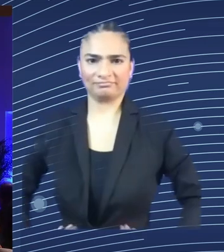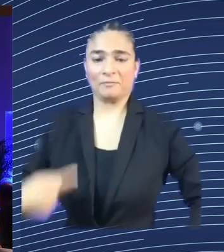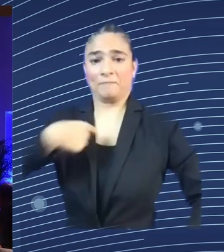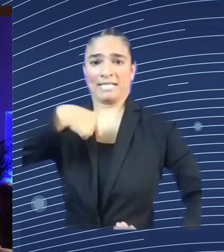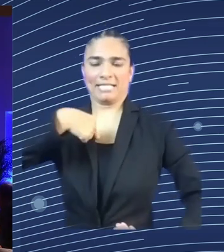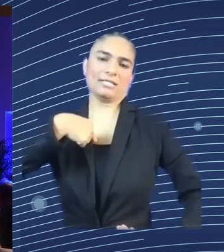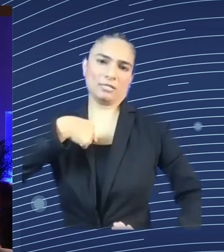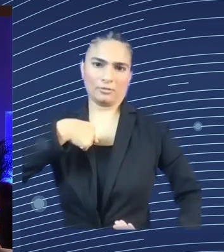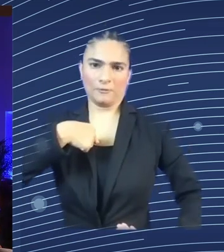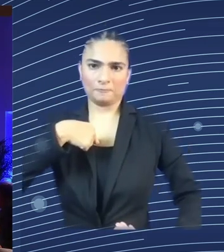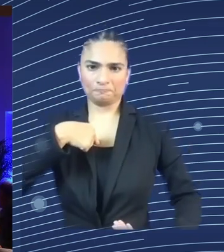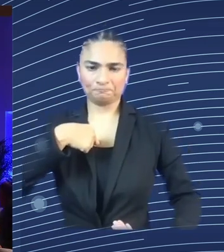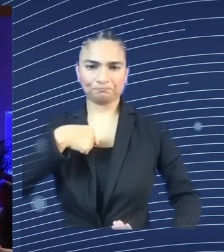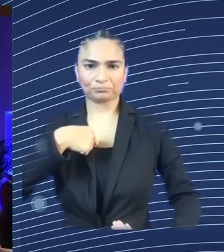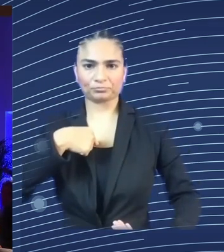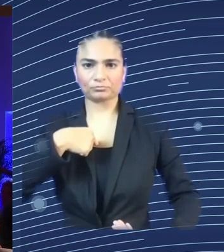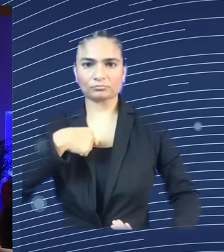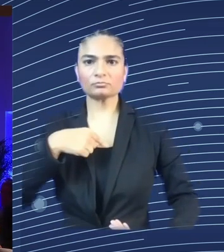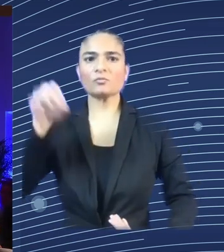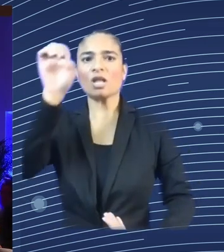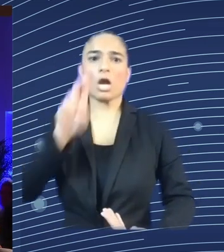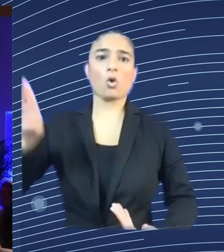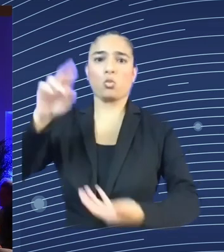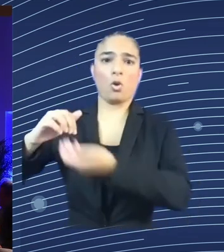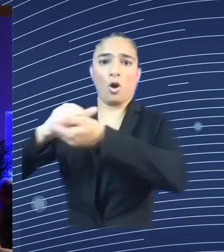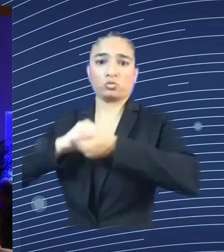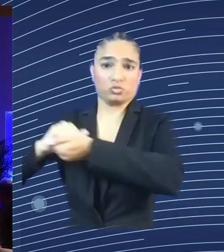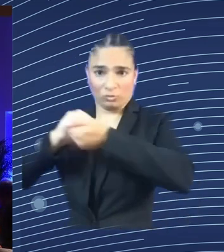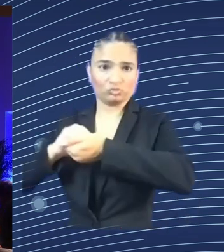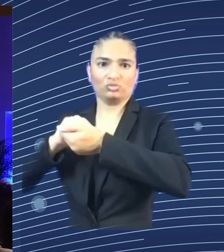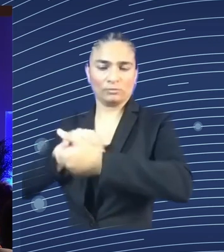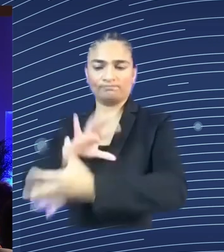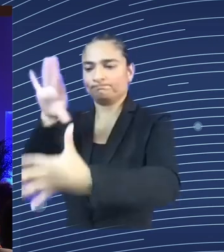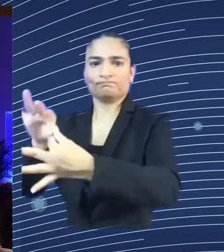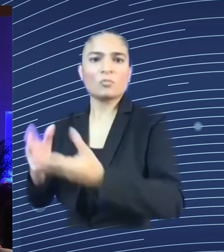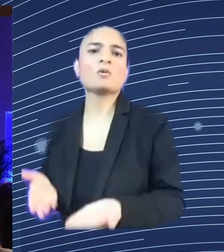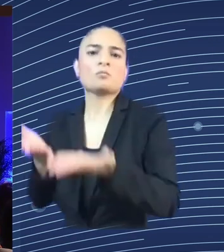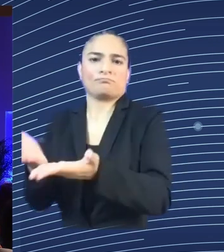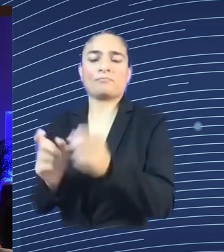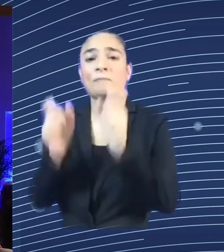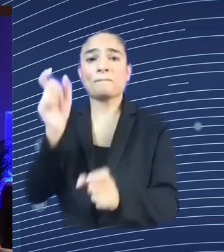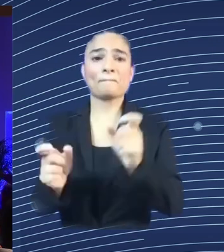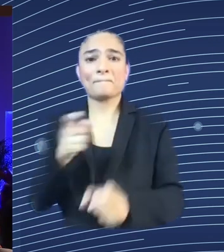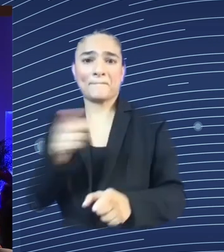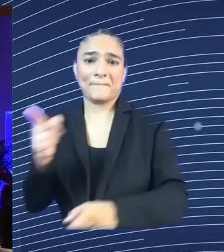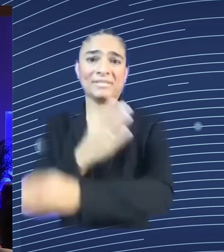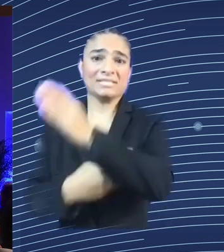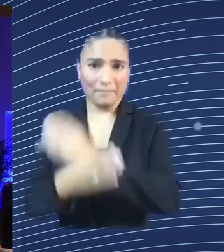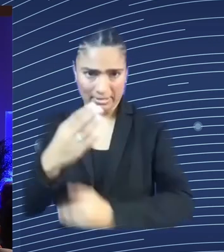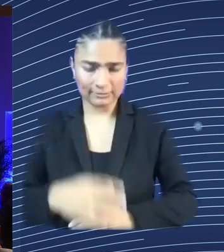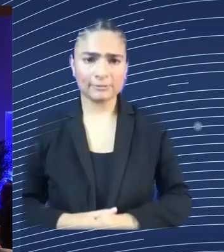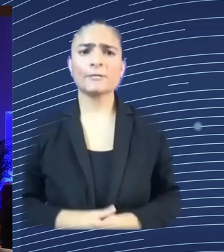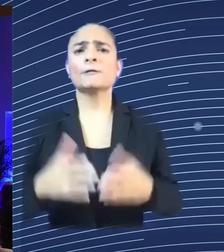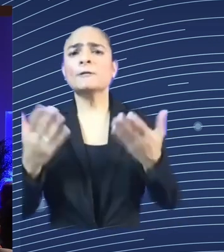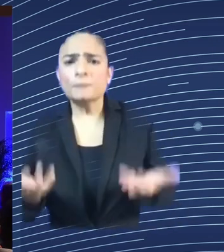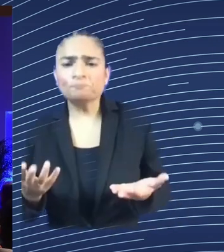I just said that, of course, we lack of digital capacities, etc. But we are the best in doing our job. So, for example, in my